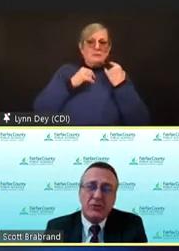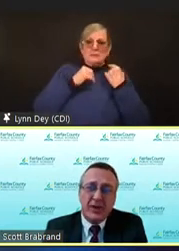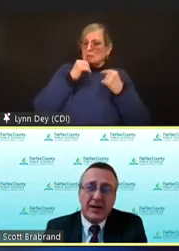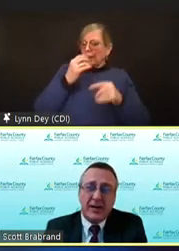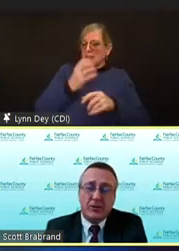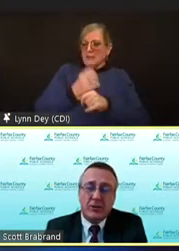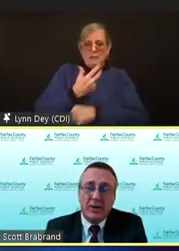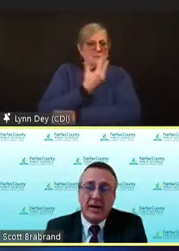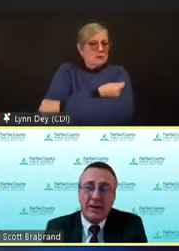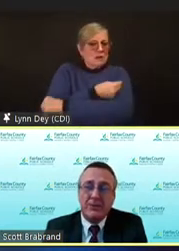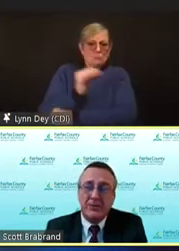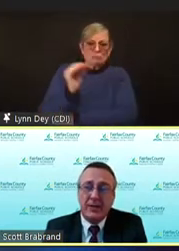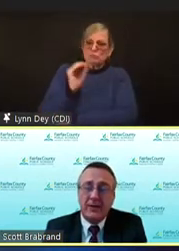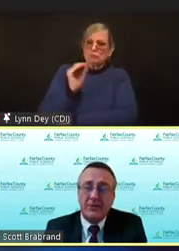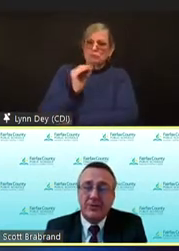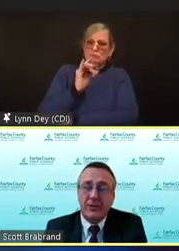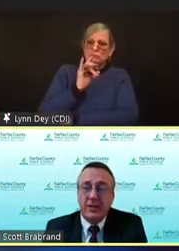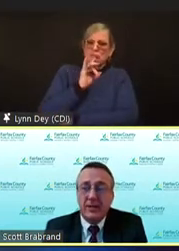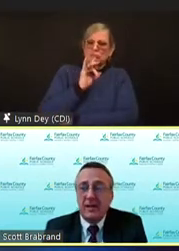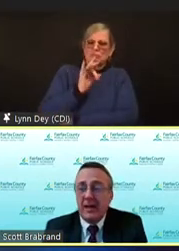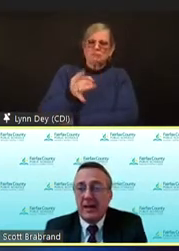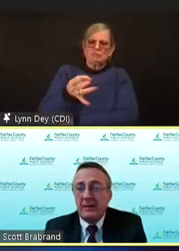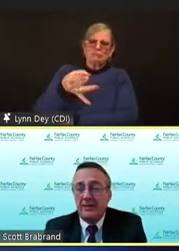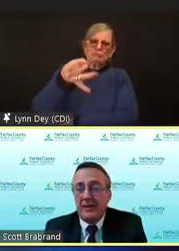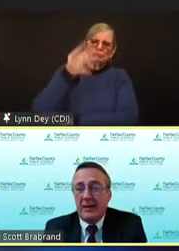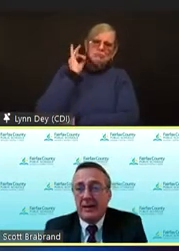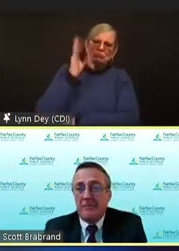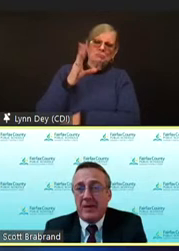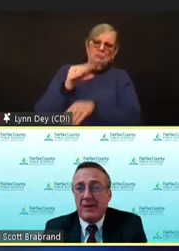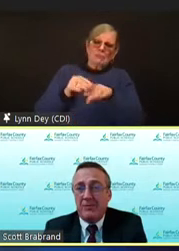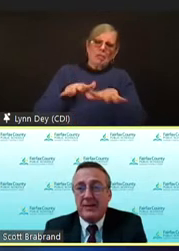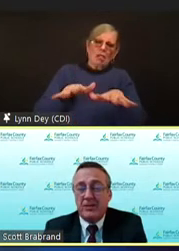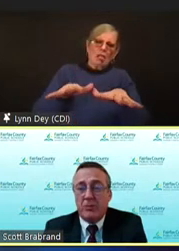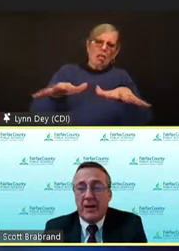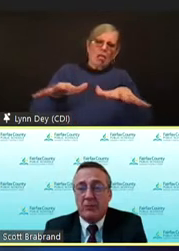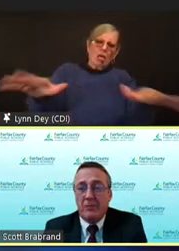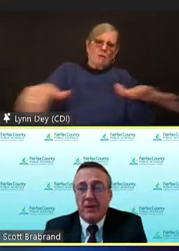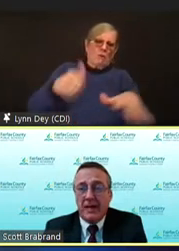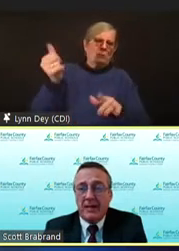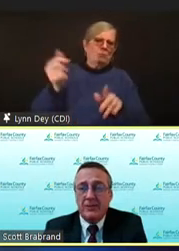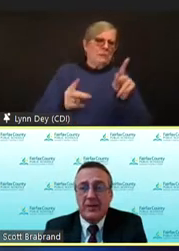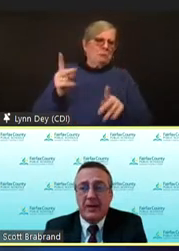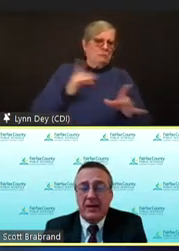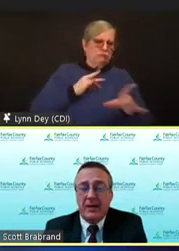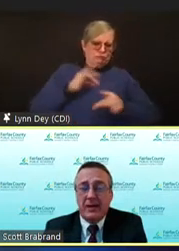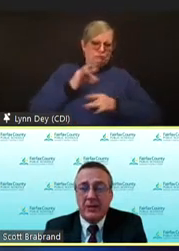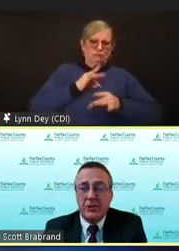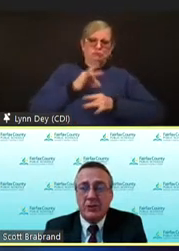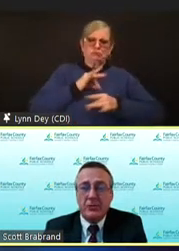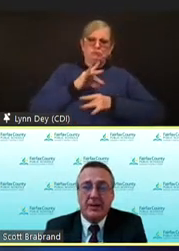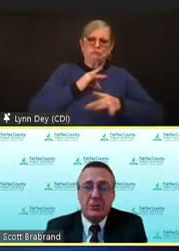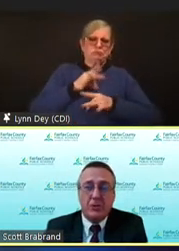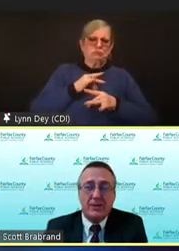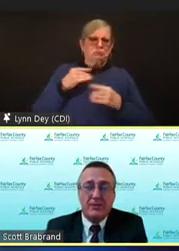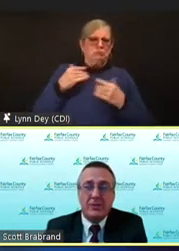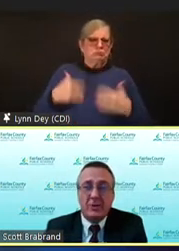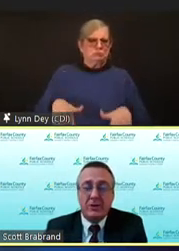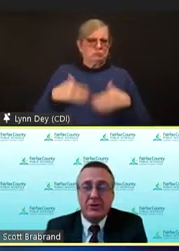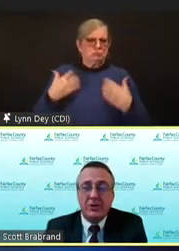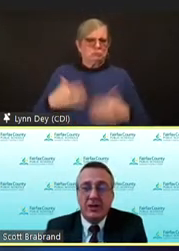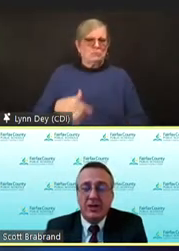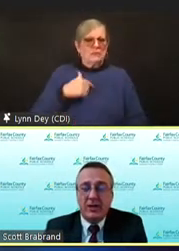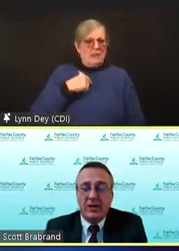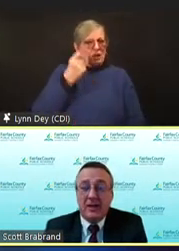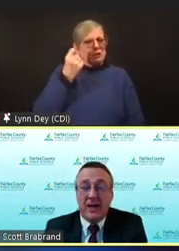huge effect on what happens to others. And I think that's why it remains an issue that creates so